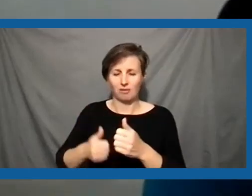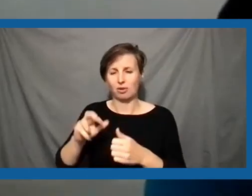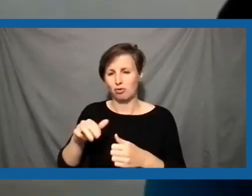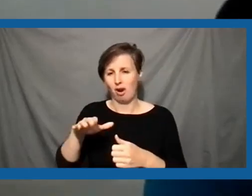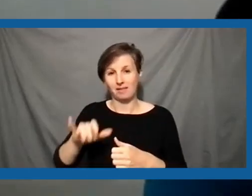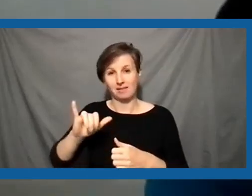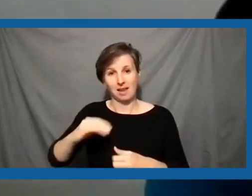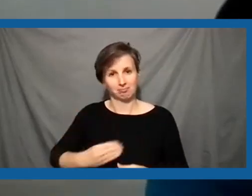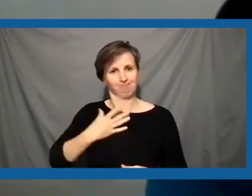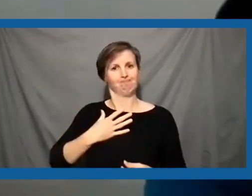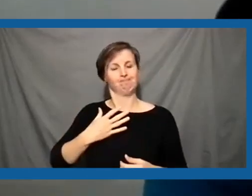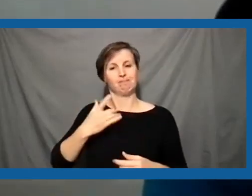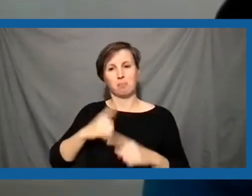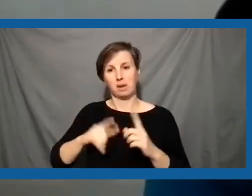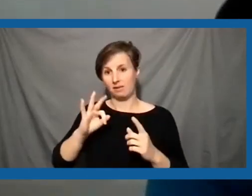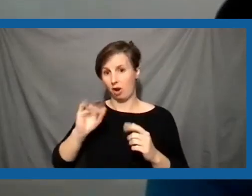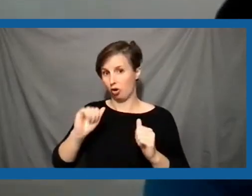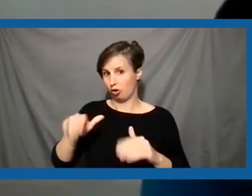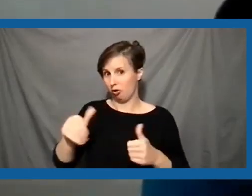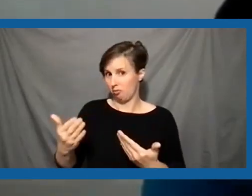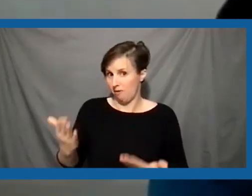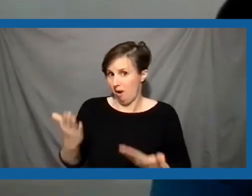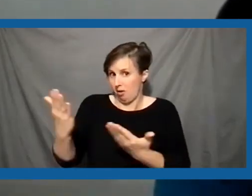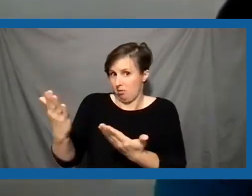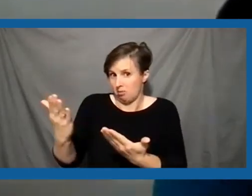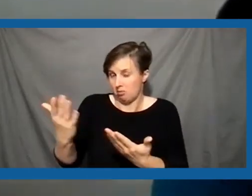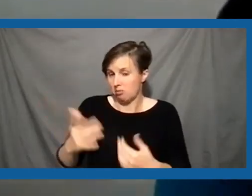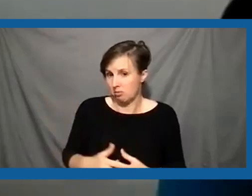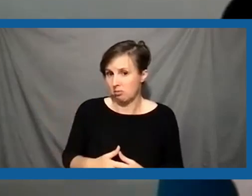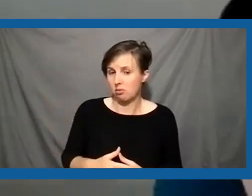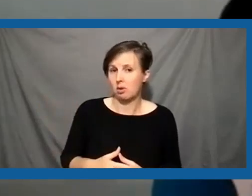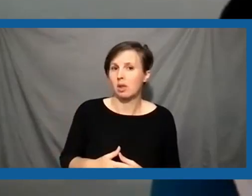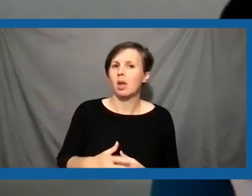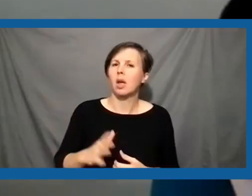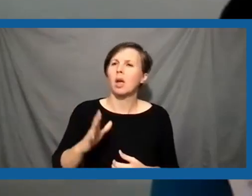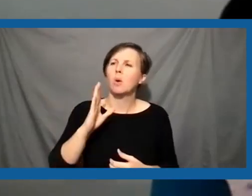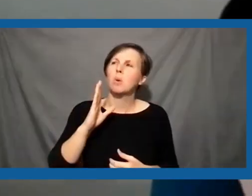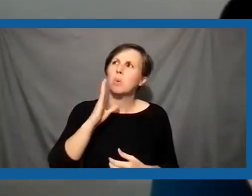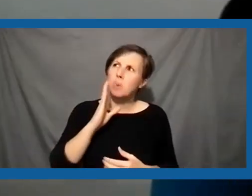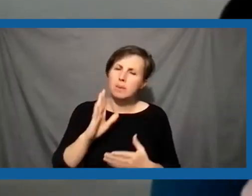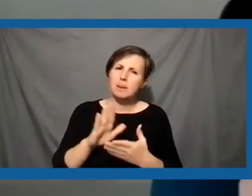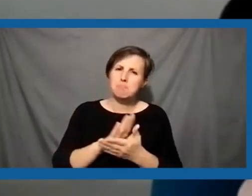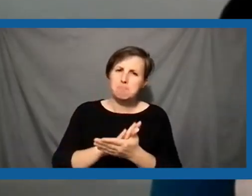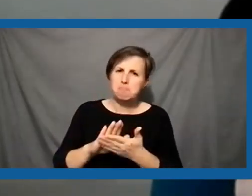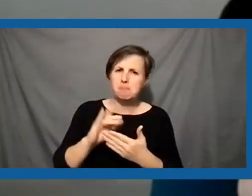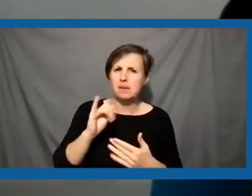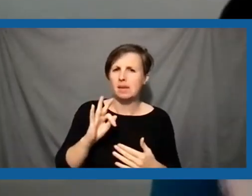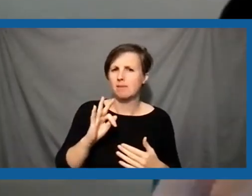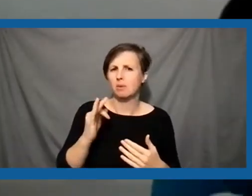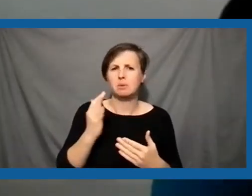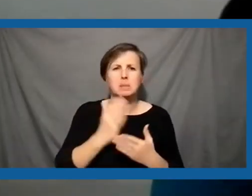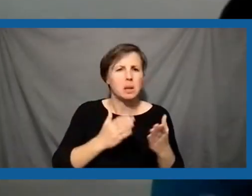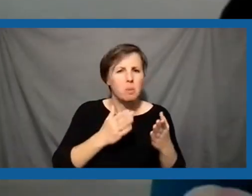But if I can give some recommendations, it would have been helpful if there was a way or